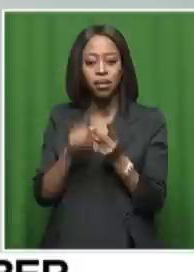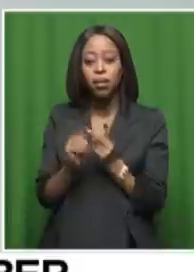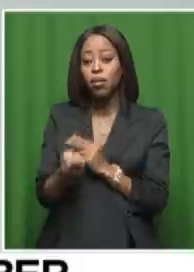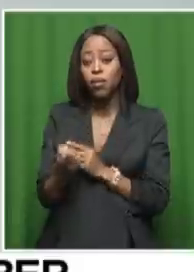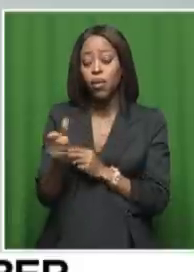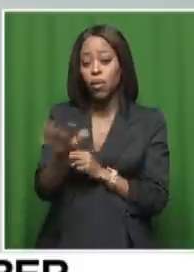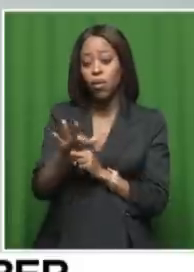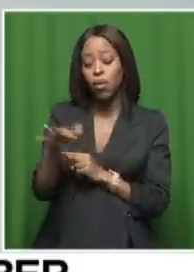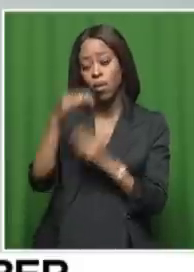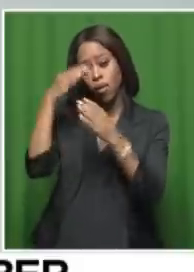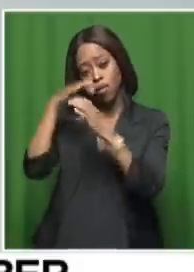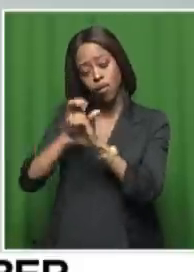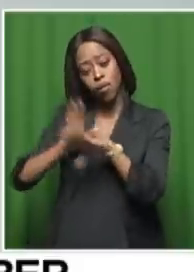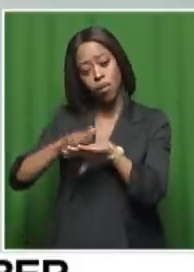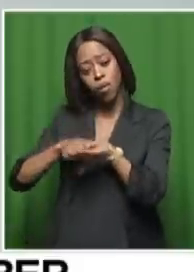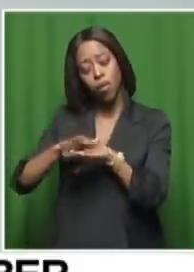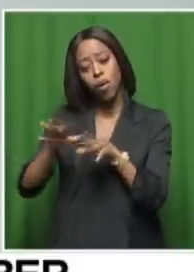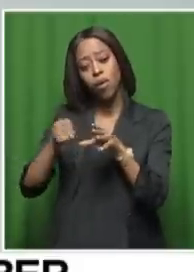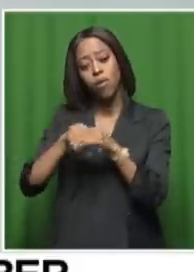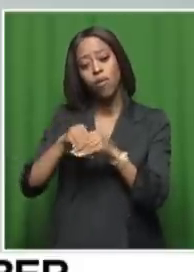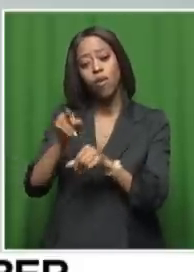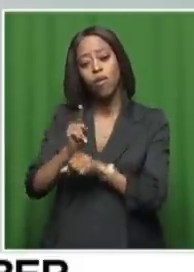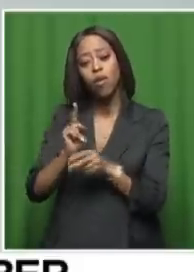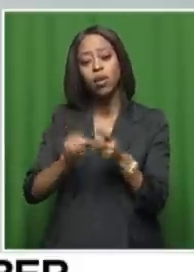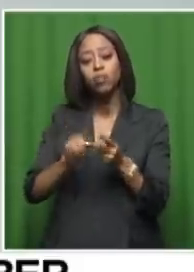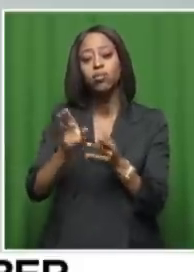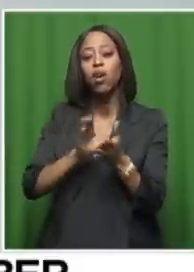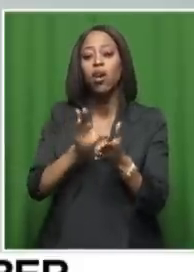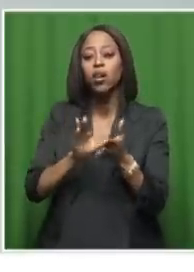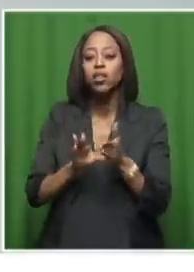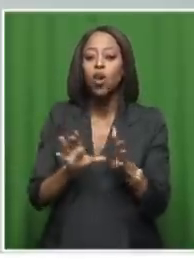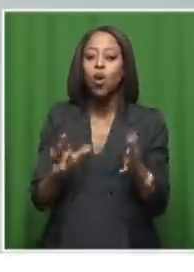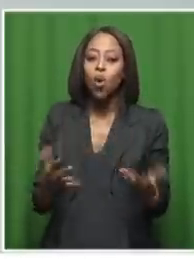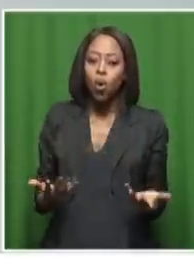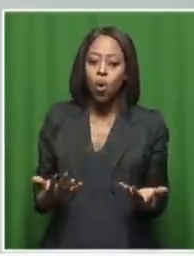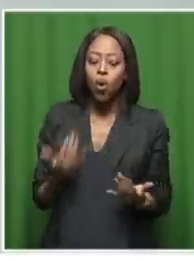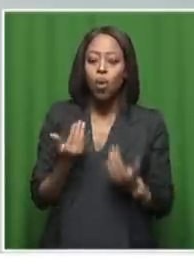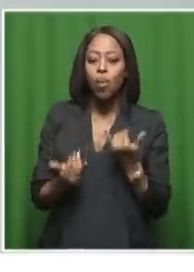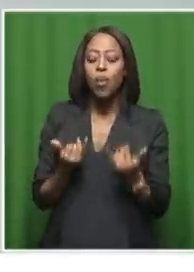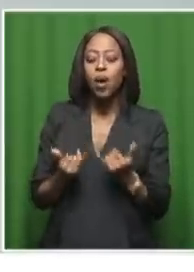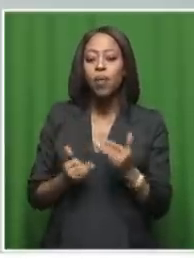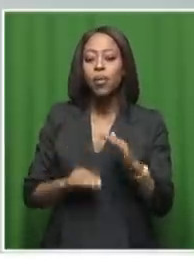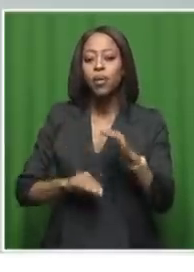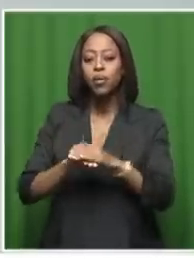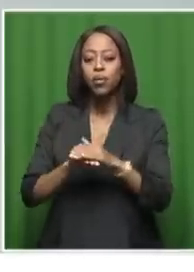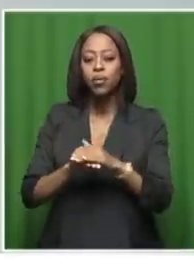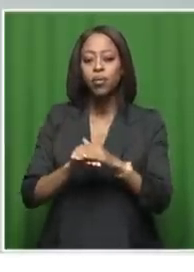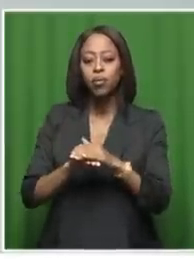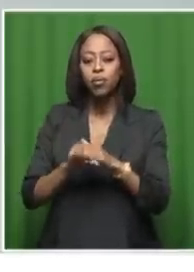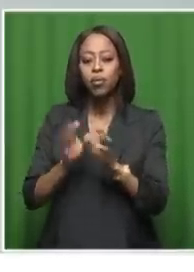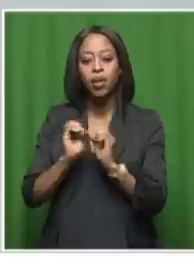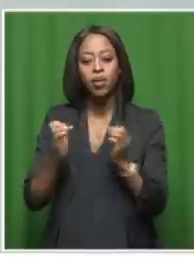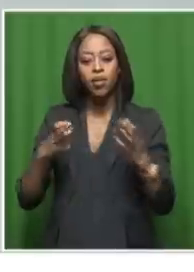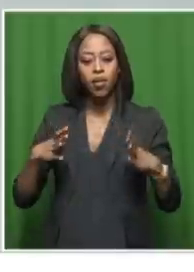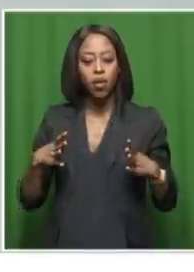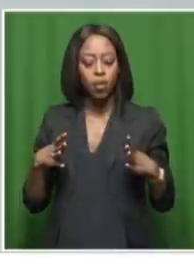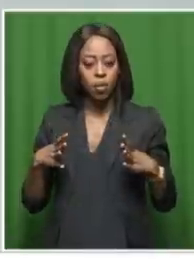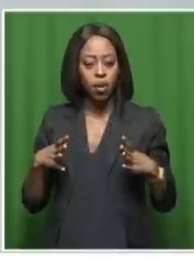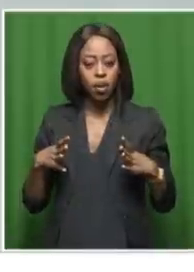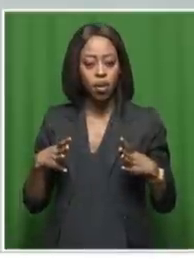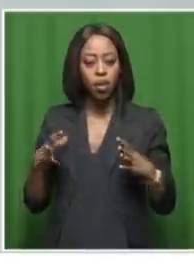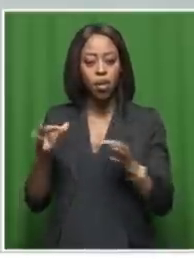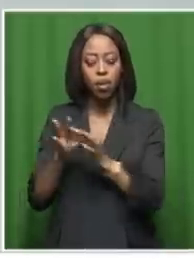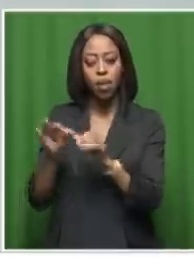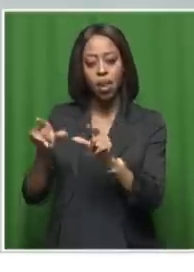that we're looking at include the following: the scrapping or at least capping of informal micro-enterprise